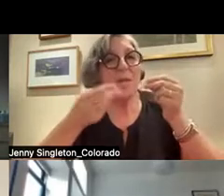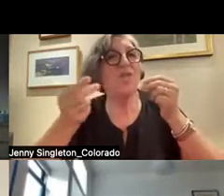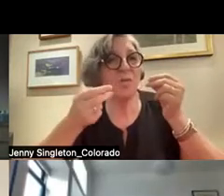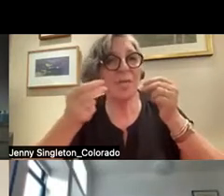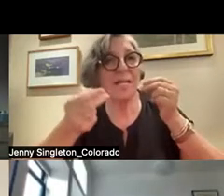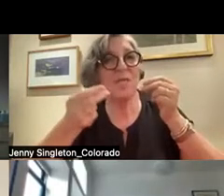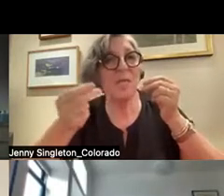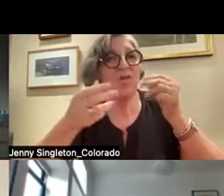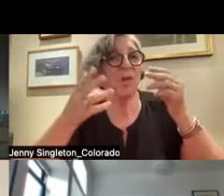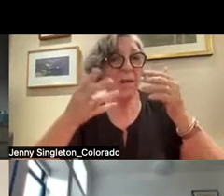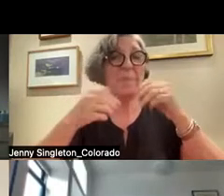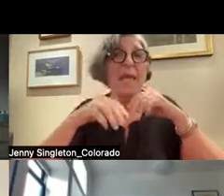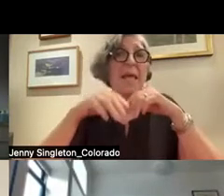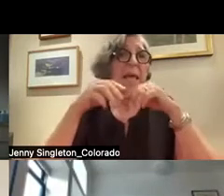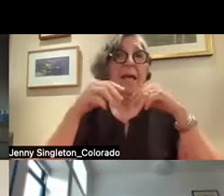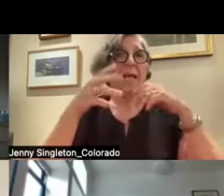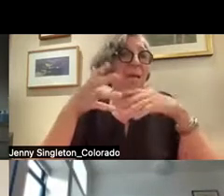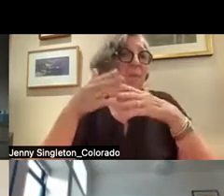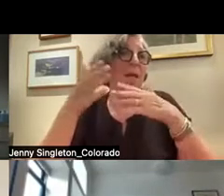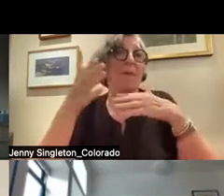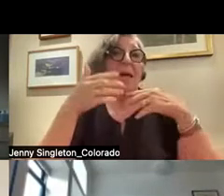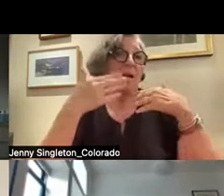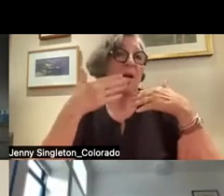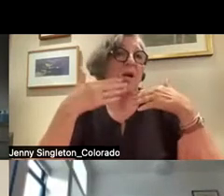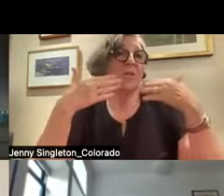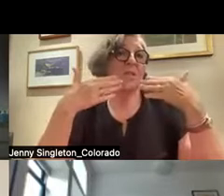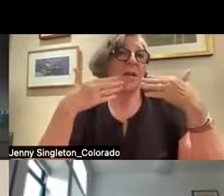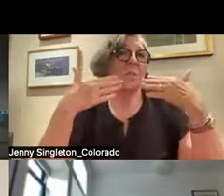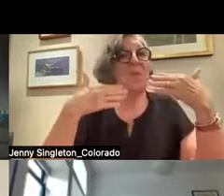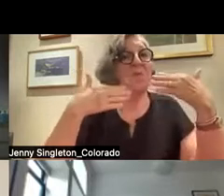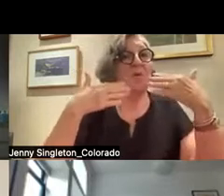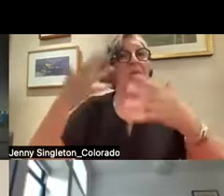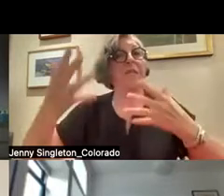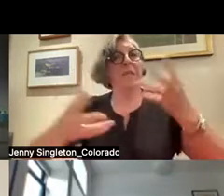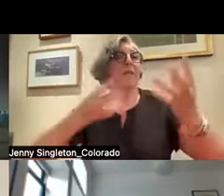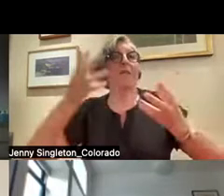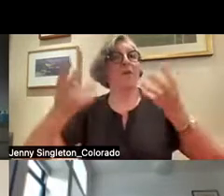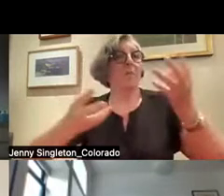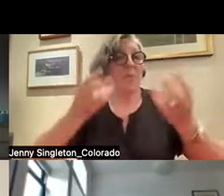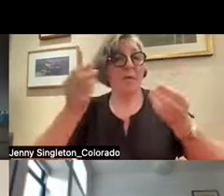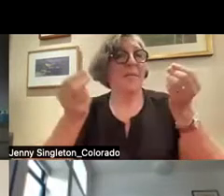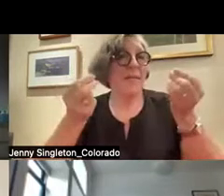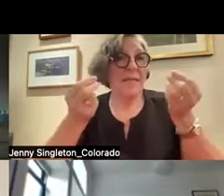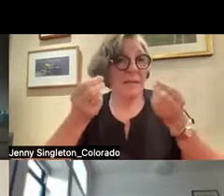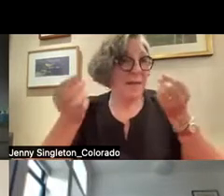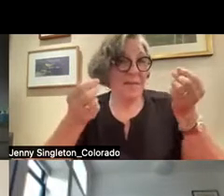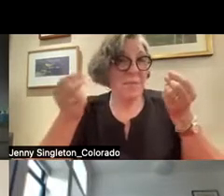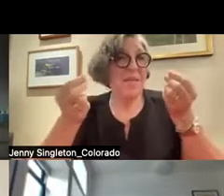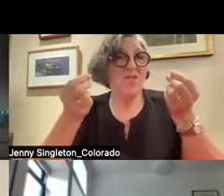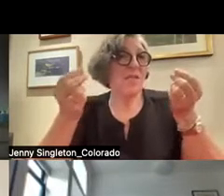quieter speech or less speech. And, maybe that occurs before your